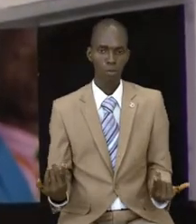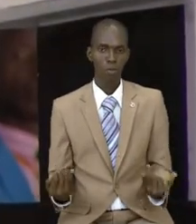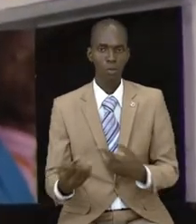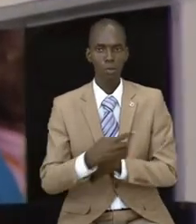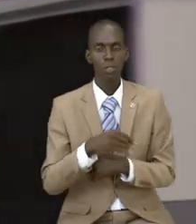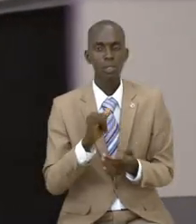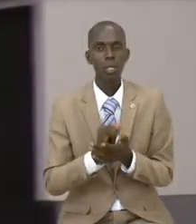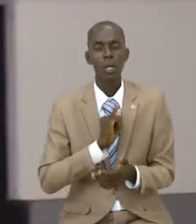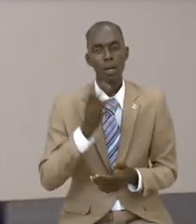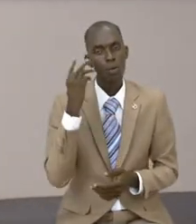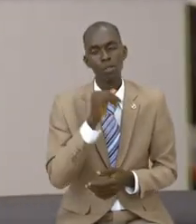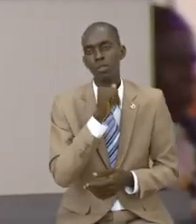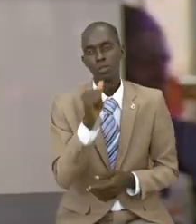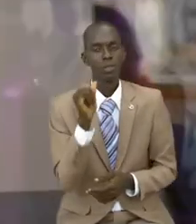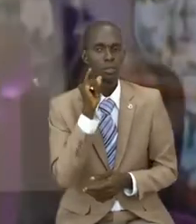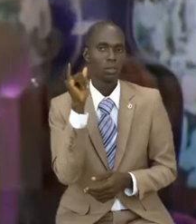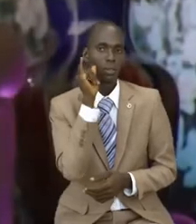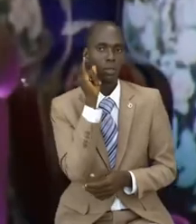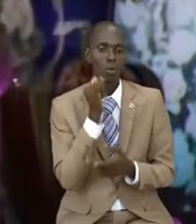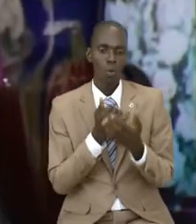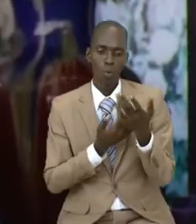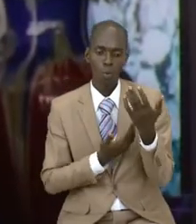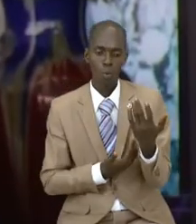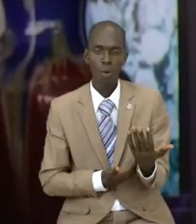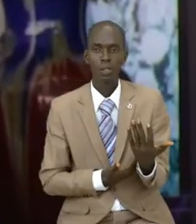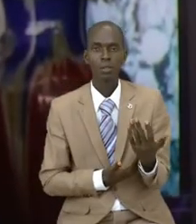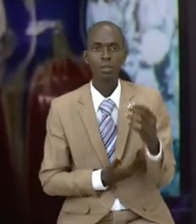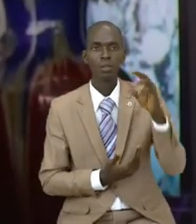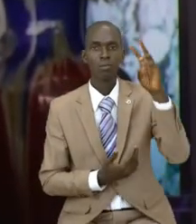wasn't yesterday? Wait,